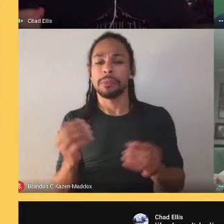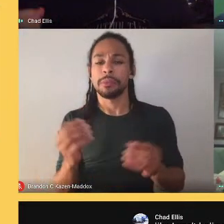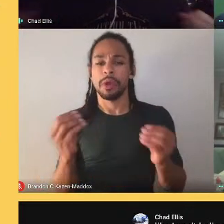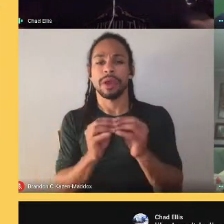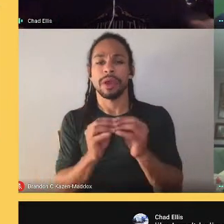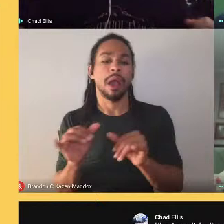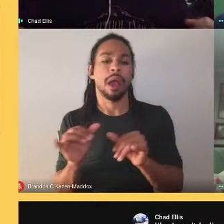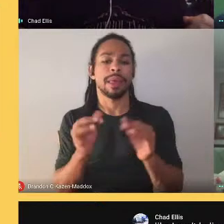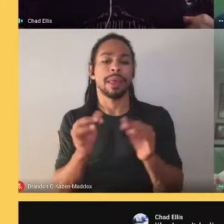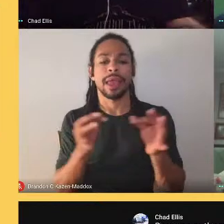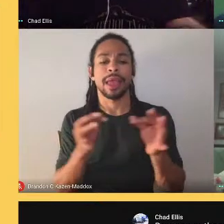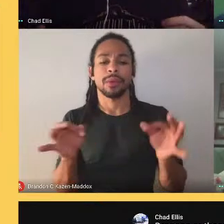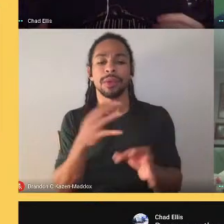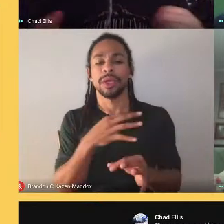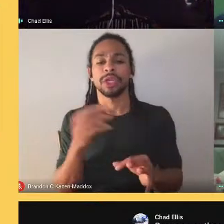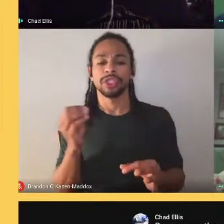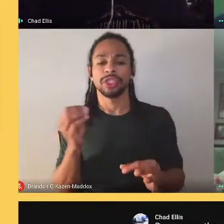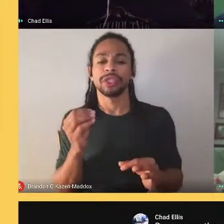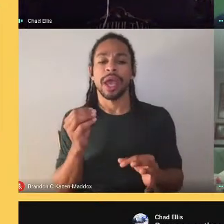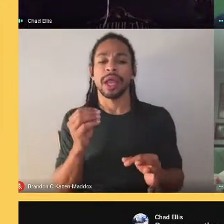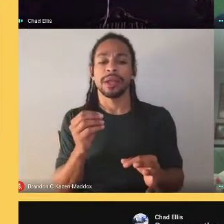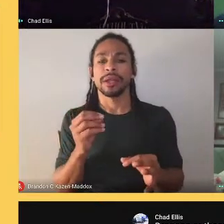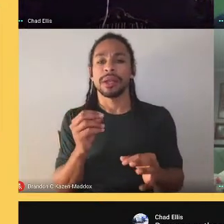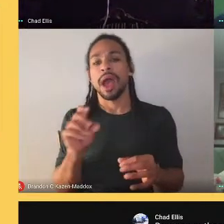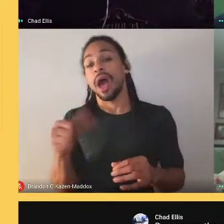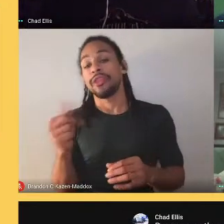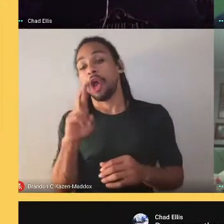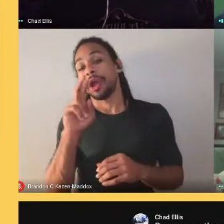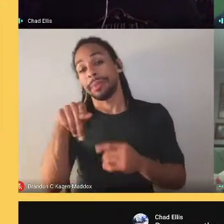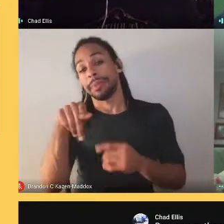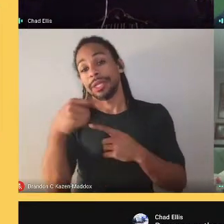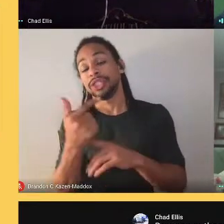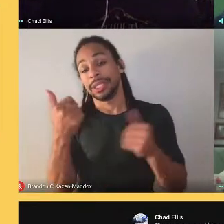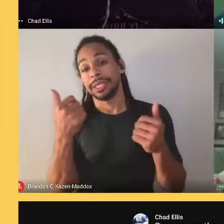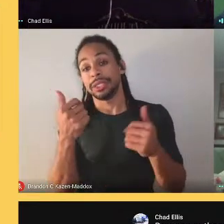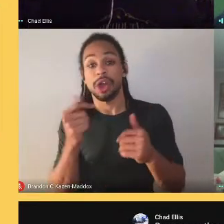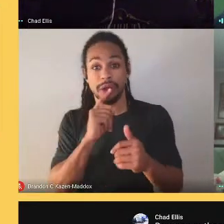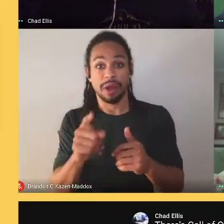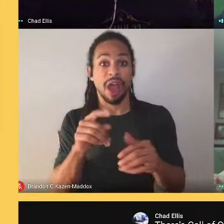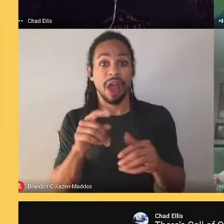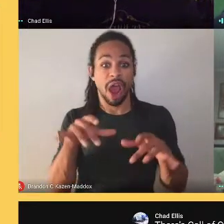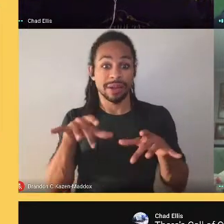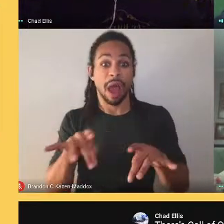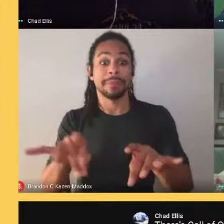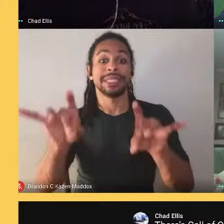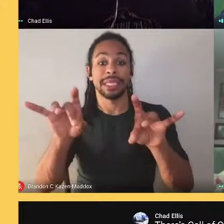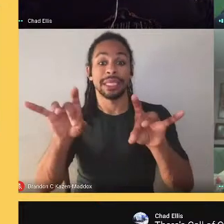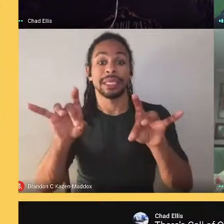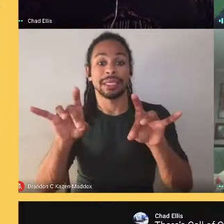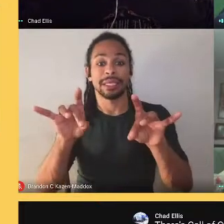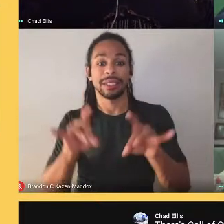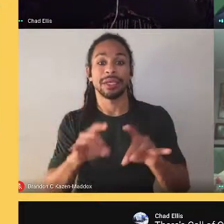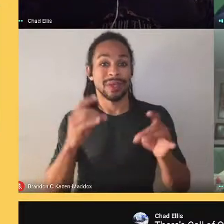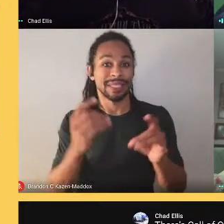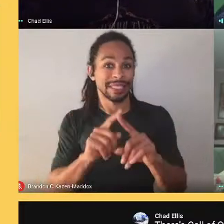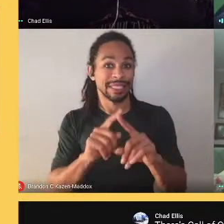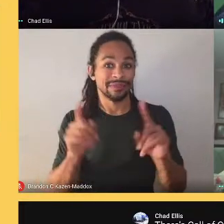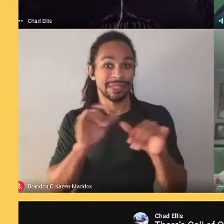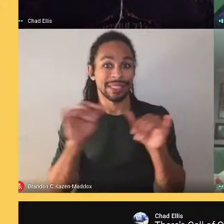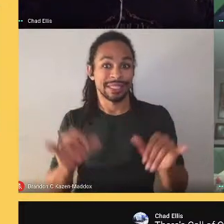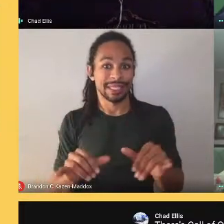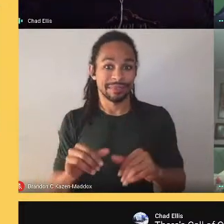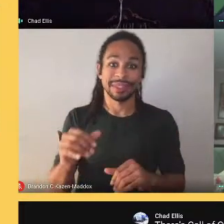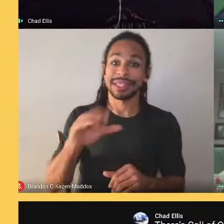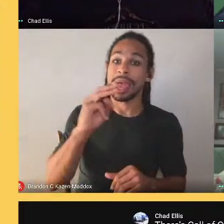see kind of where that goes. It helps that our entire cast are game designers. So. I didn't know